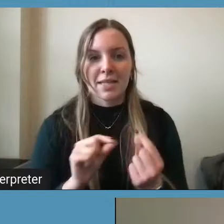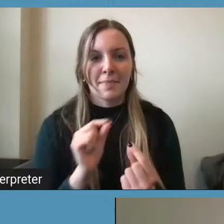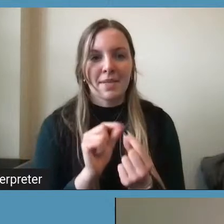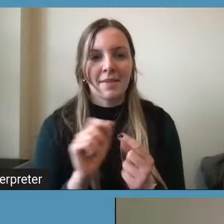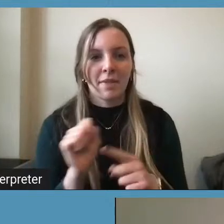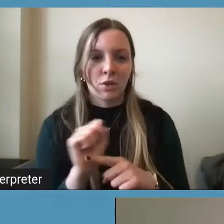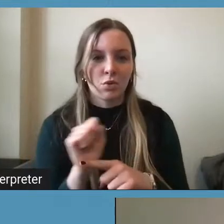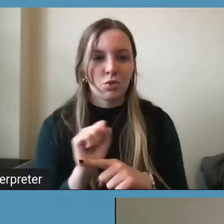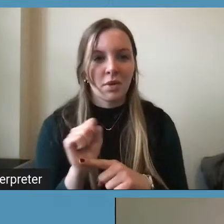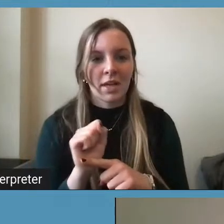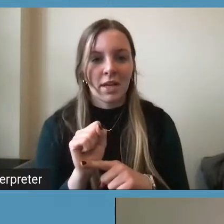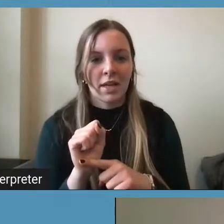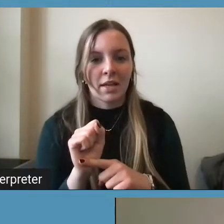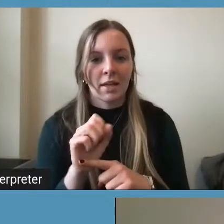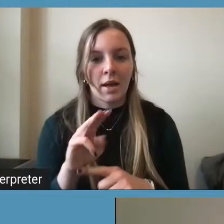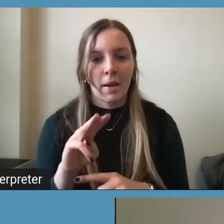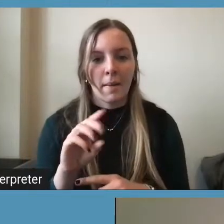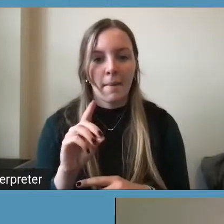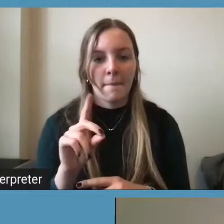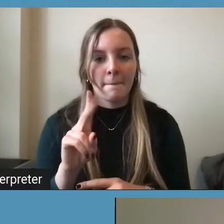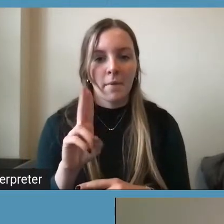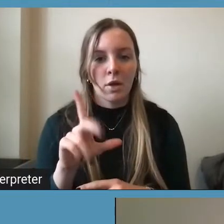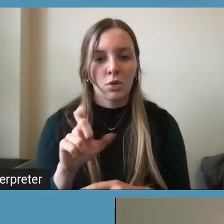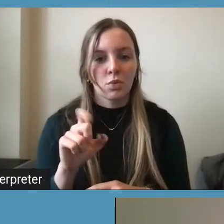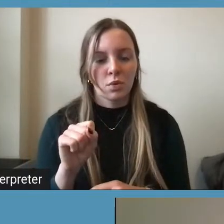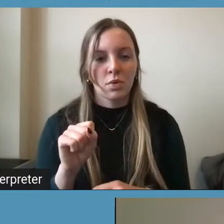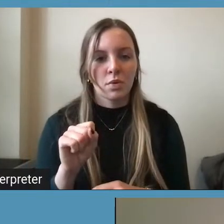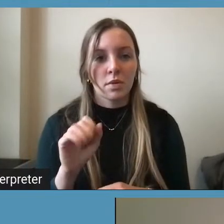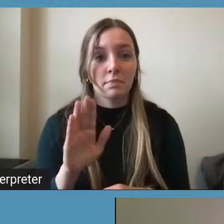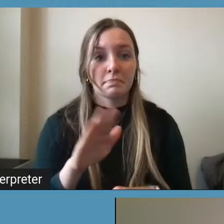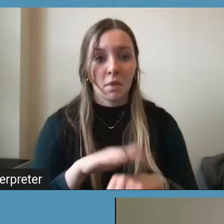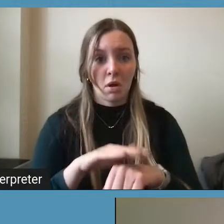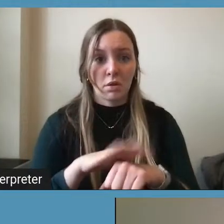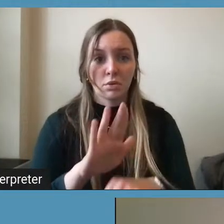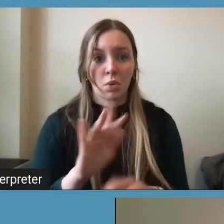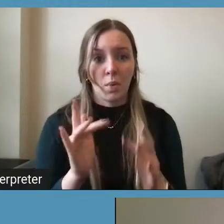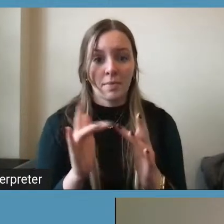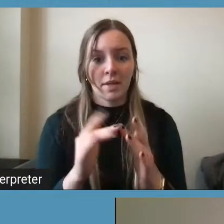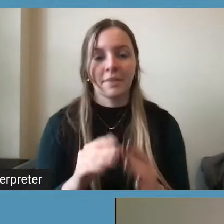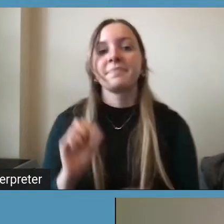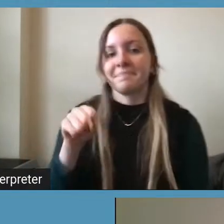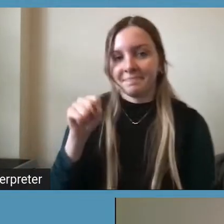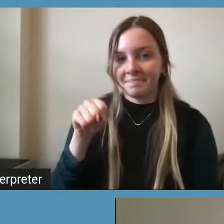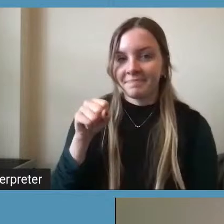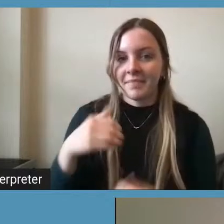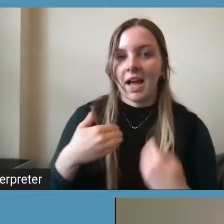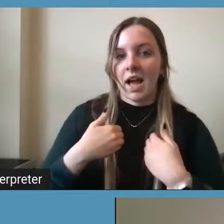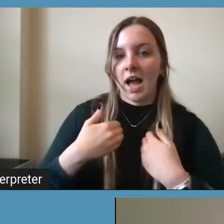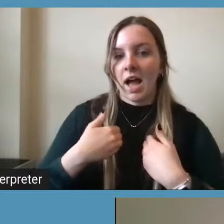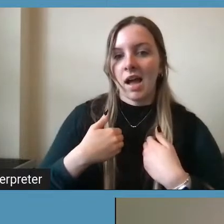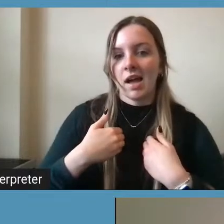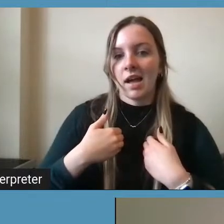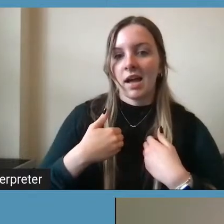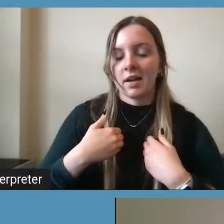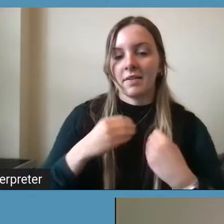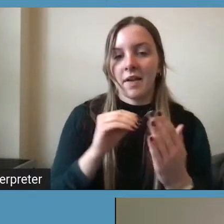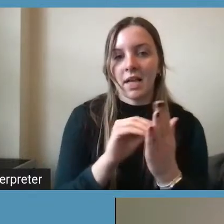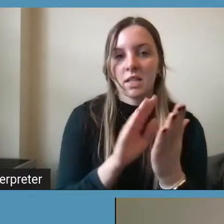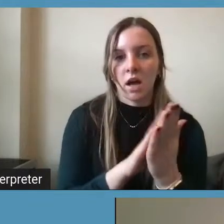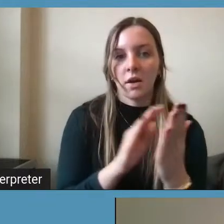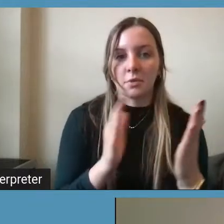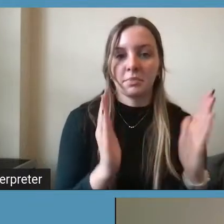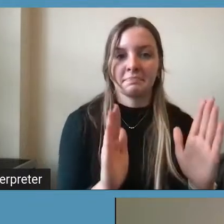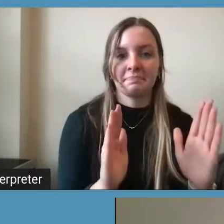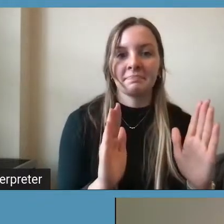website? Mm-hmm. Okay. Yeah, and I have a document that I'll provide to you guys that we can put in your forums as well that has